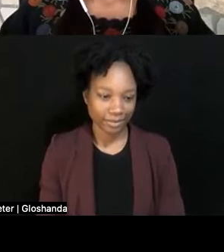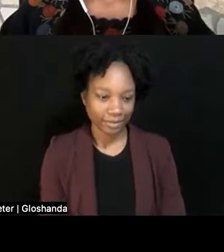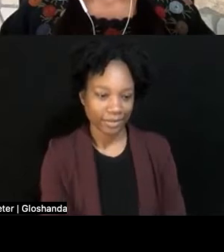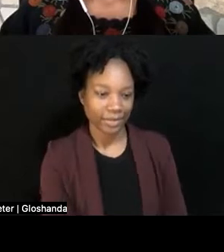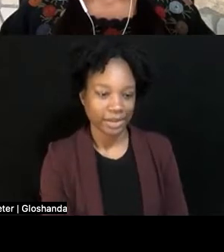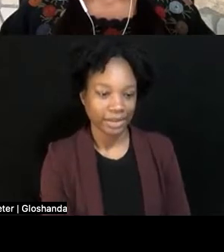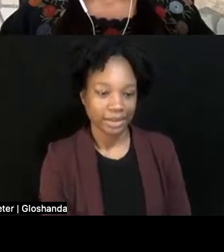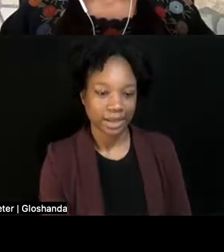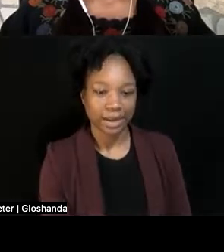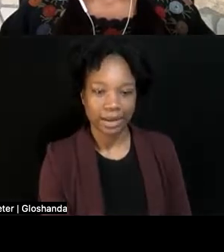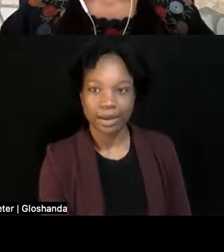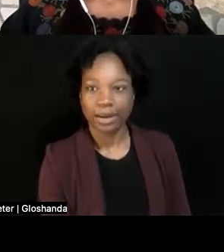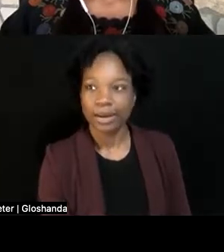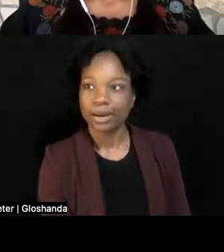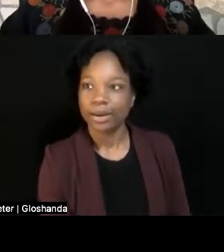usted, María, Graciela,